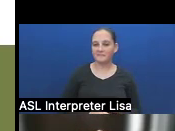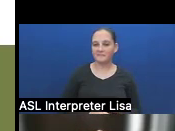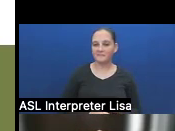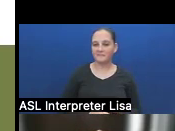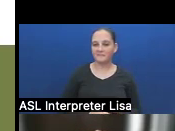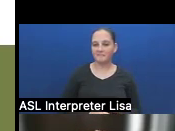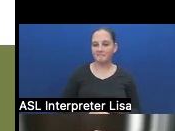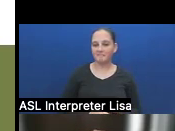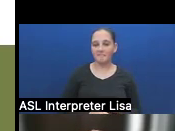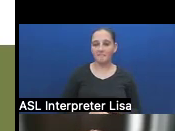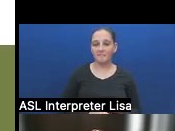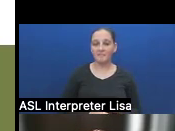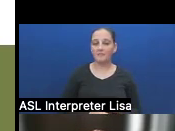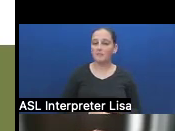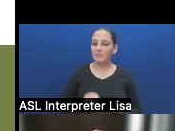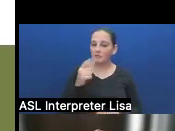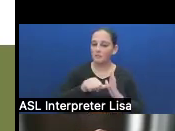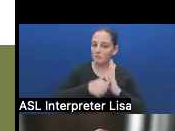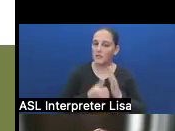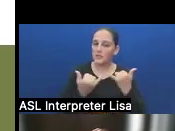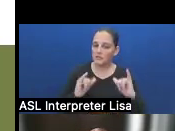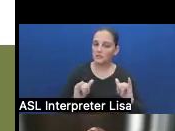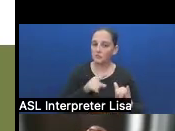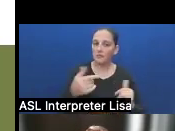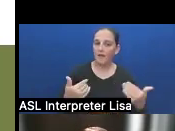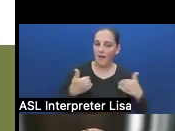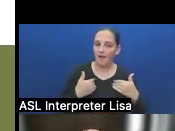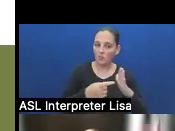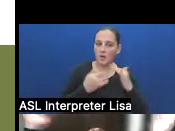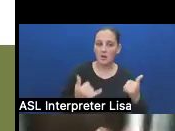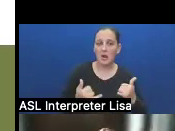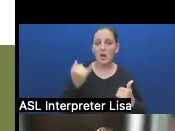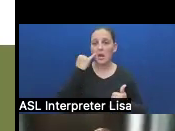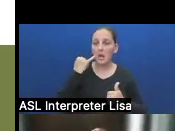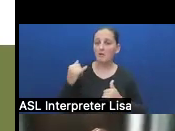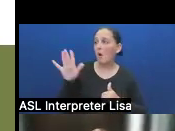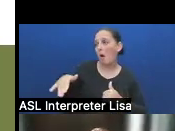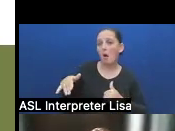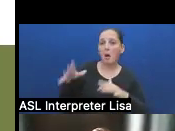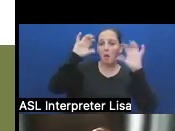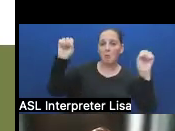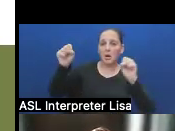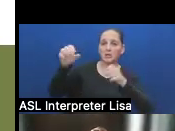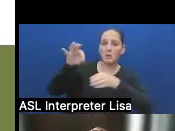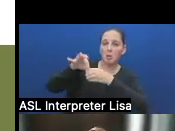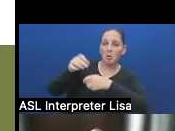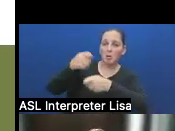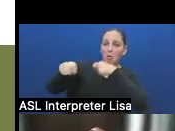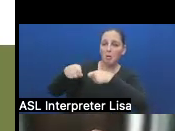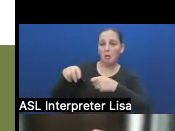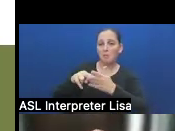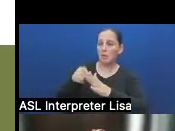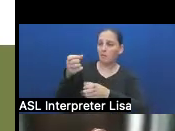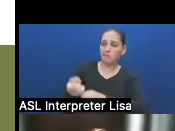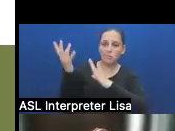I can't stress enough, we still have requirements. So if these regs go away or someone's gonna be like, well, the election changes this, we don't have to do it. The answer is no, you